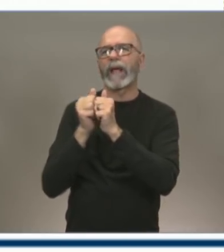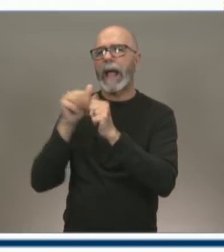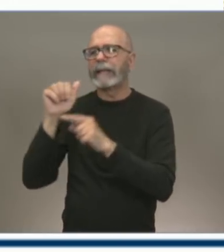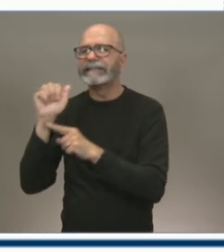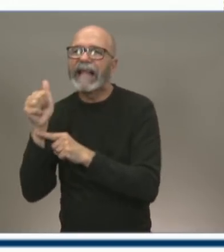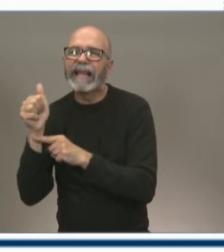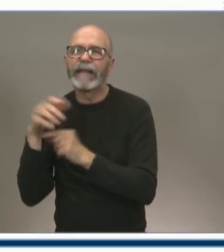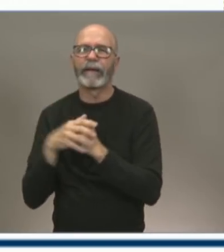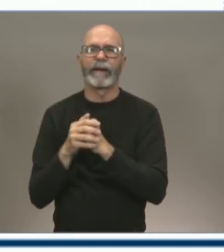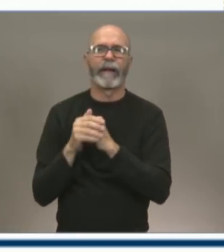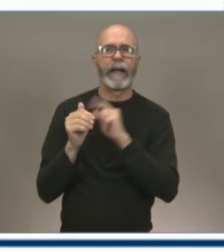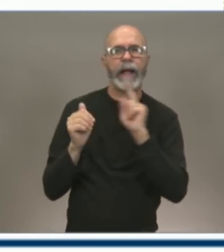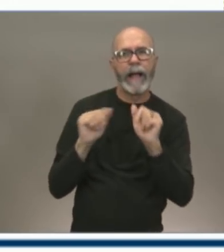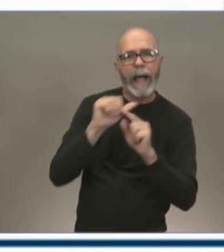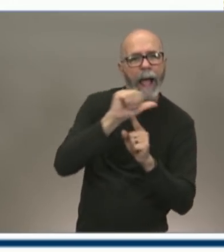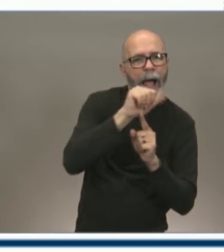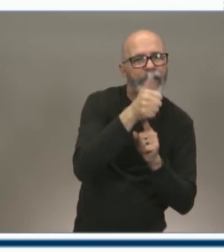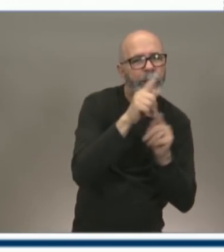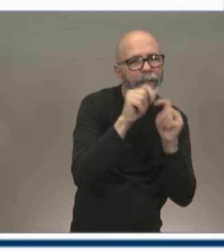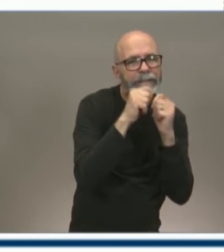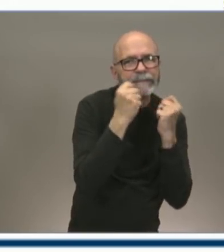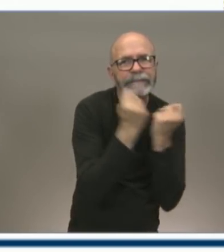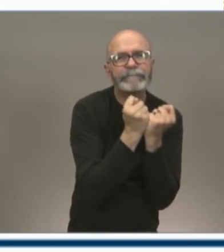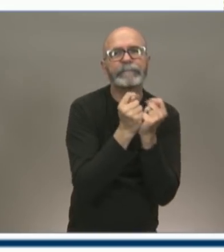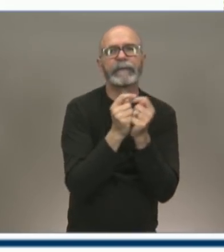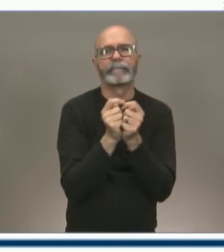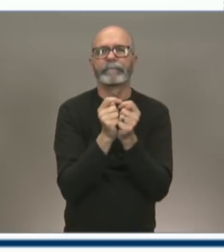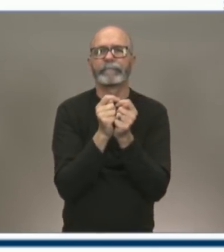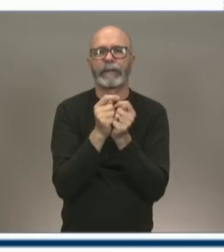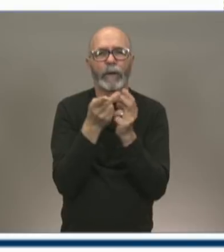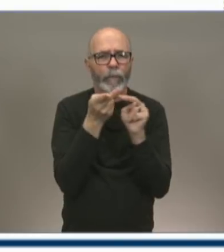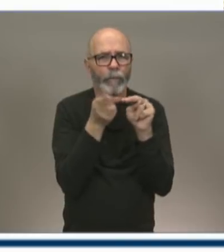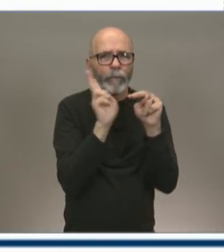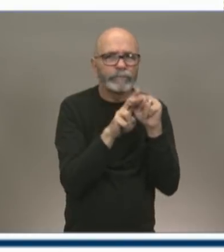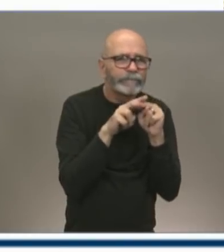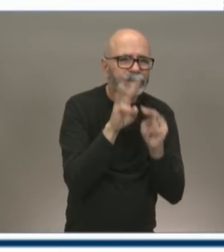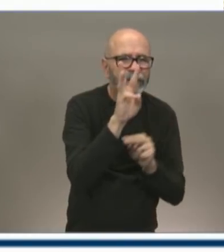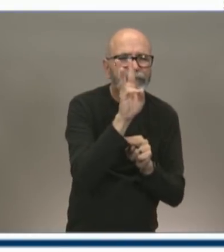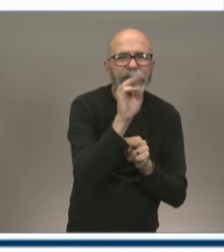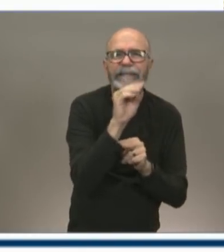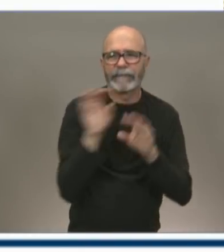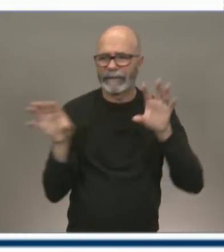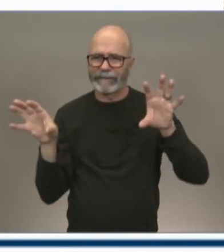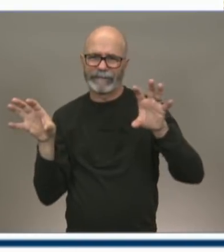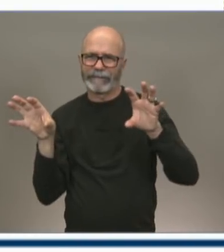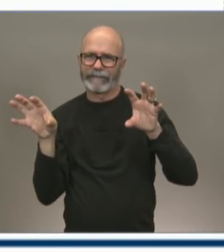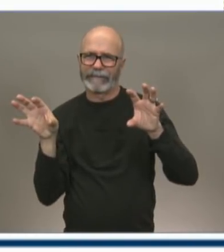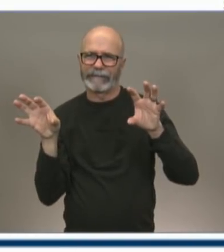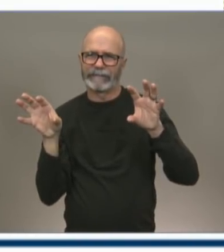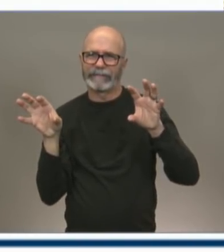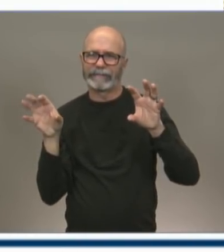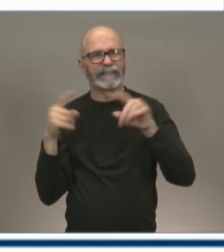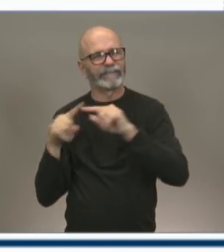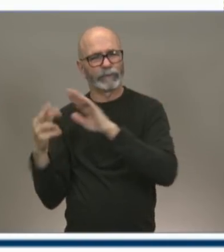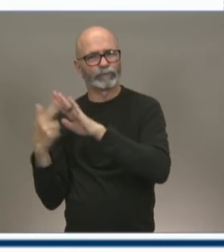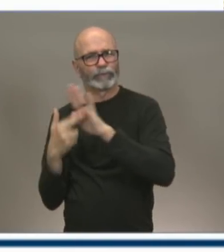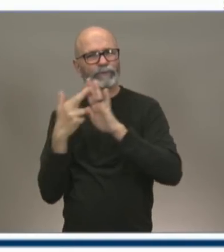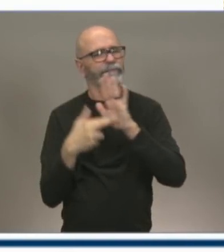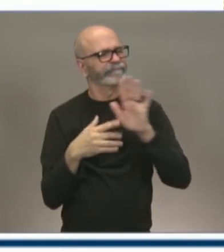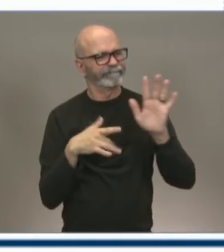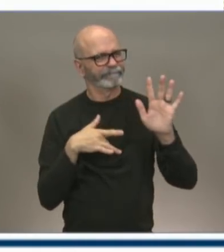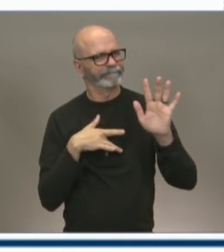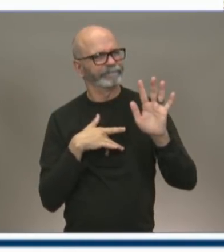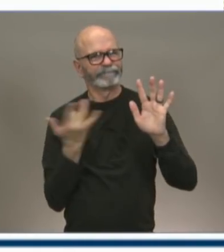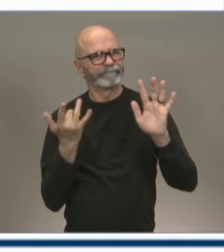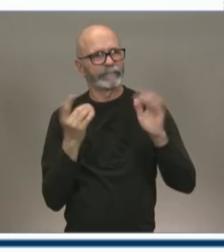now 60. Can you shed some light on why regulations for these two groups are different? So it's simply a matter of